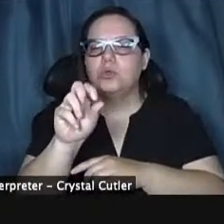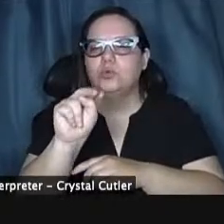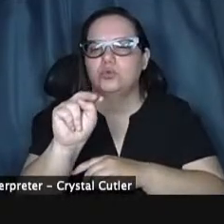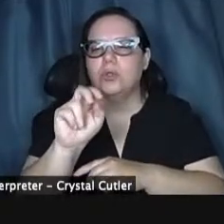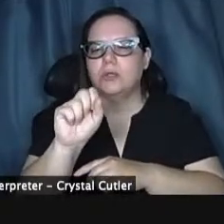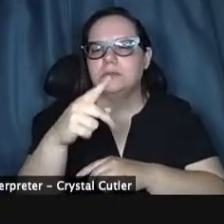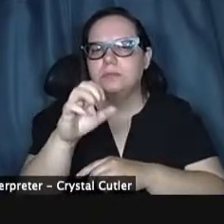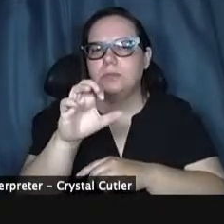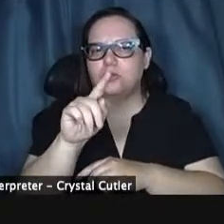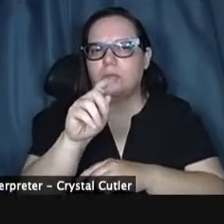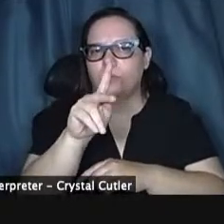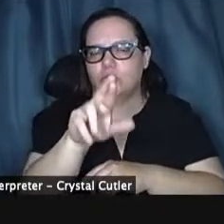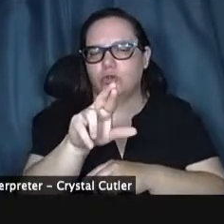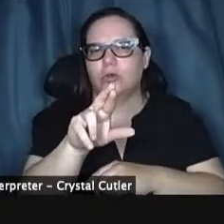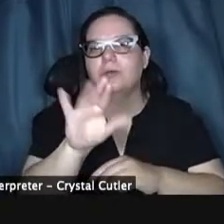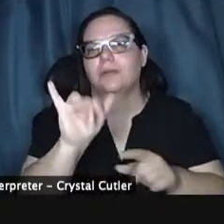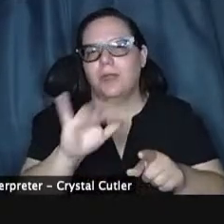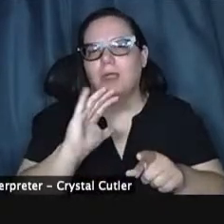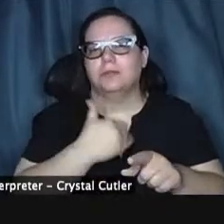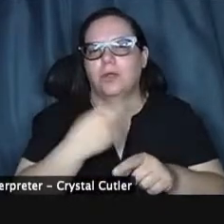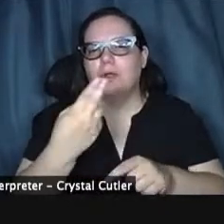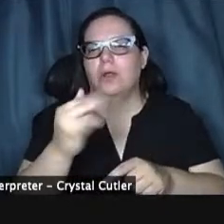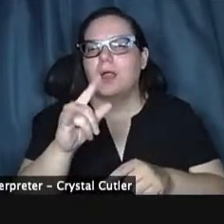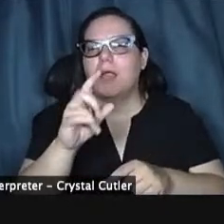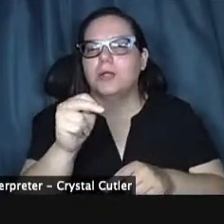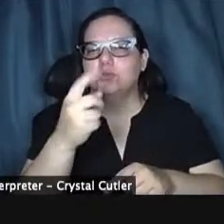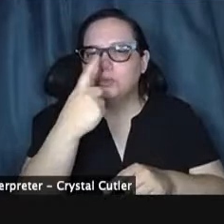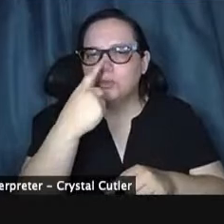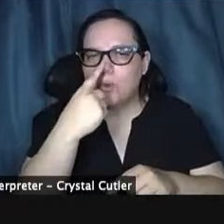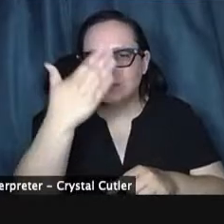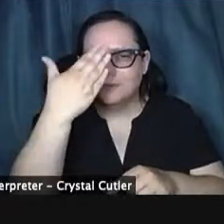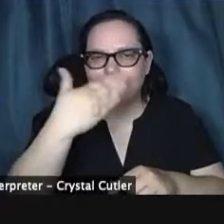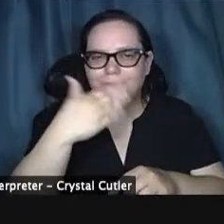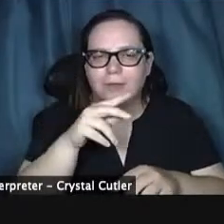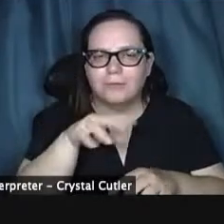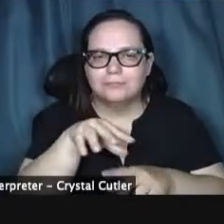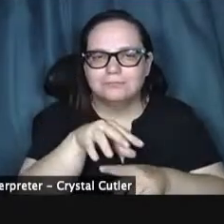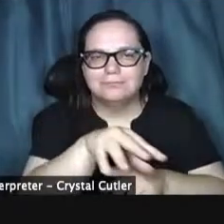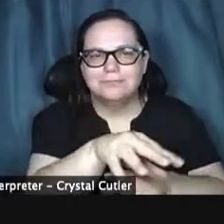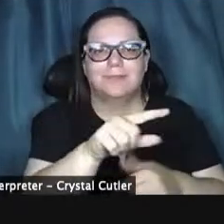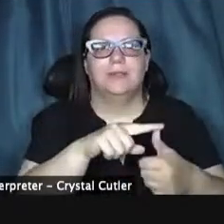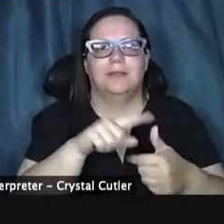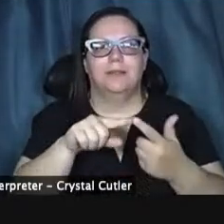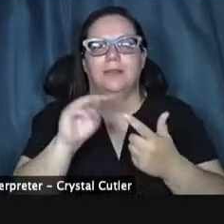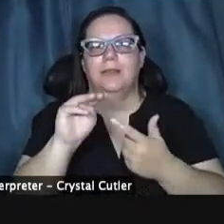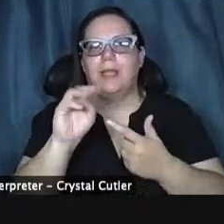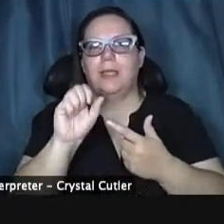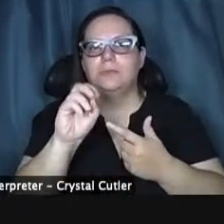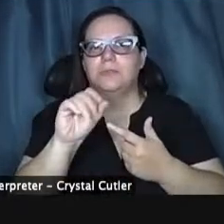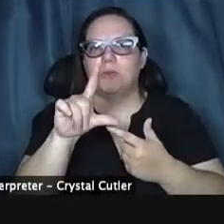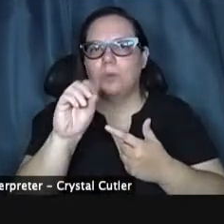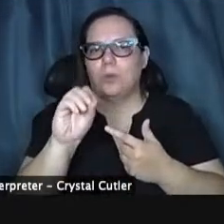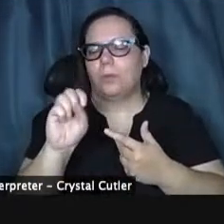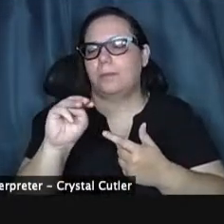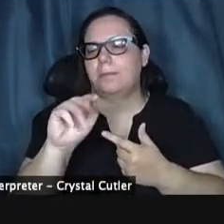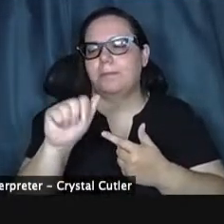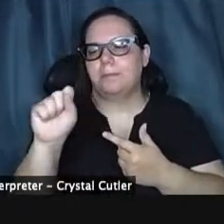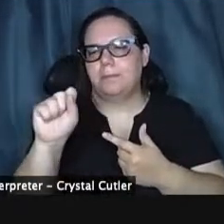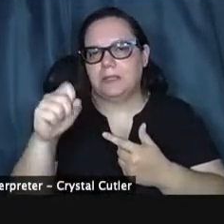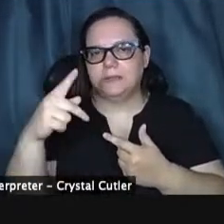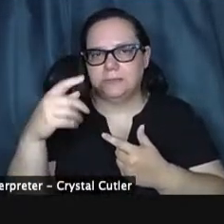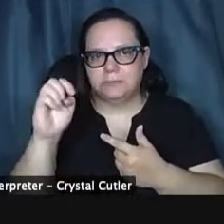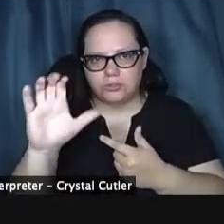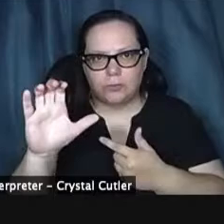is our hydrogen nose out in front of the rover. We have the M-SOLO mass spectrometer, near-infrared